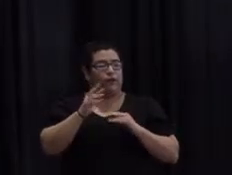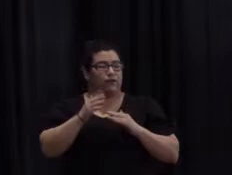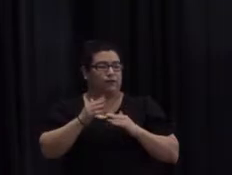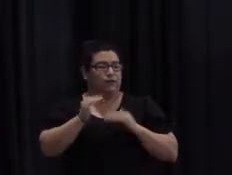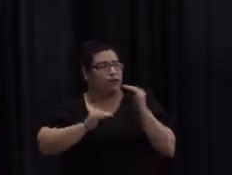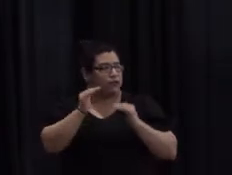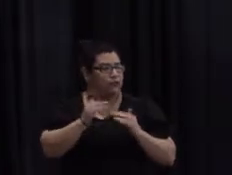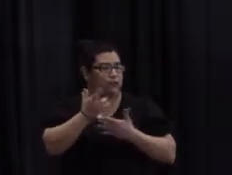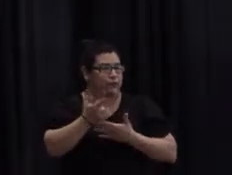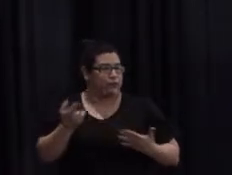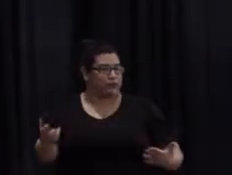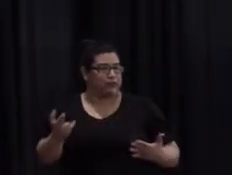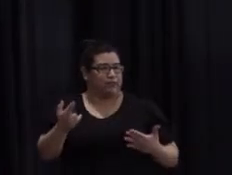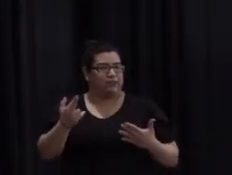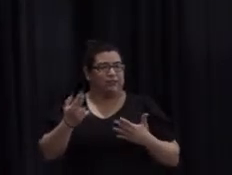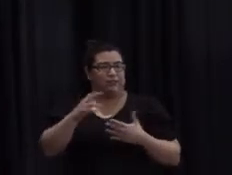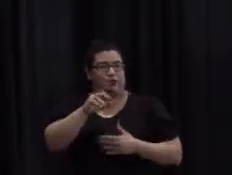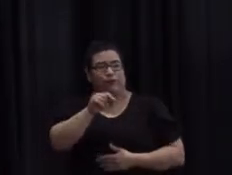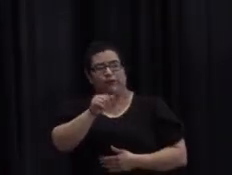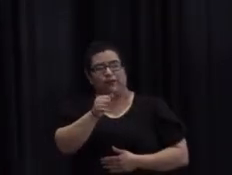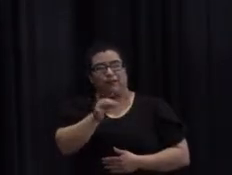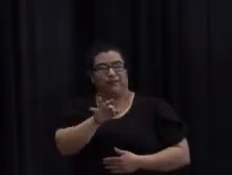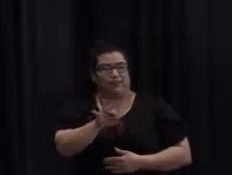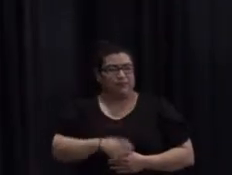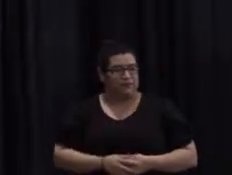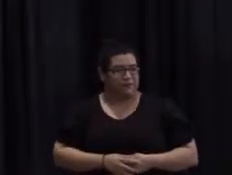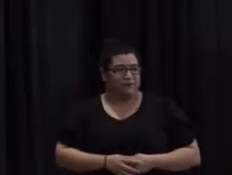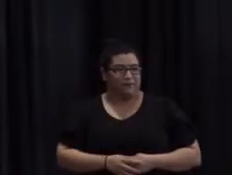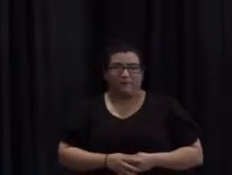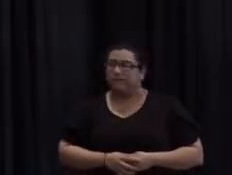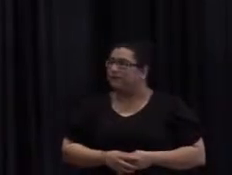2019. Thank you.